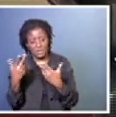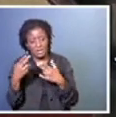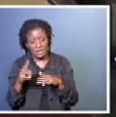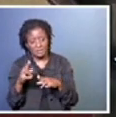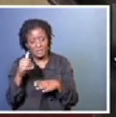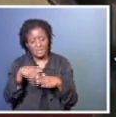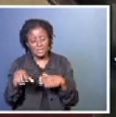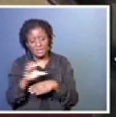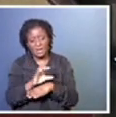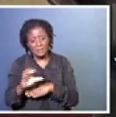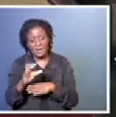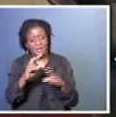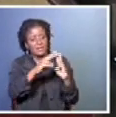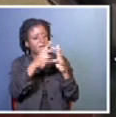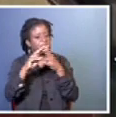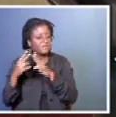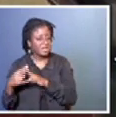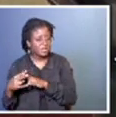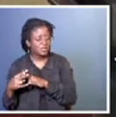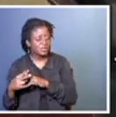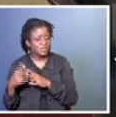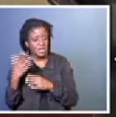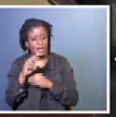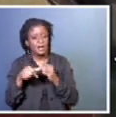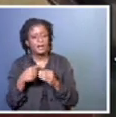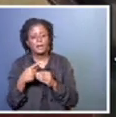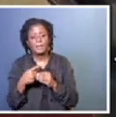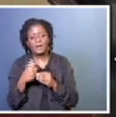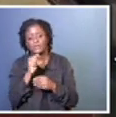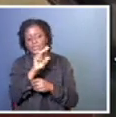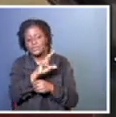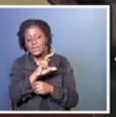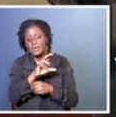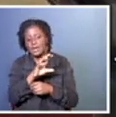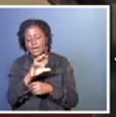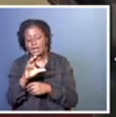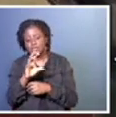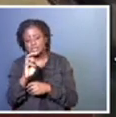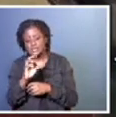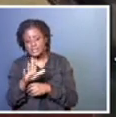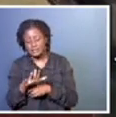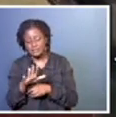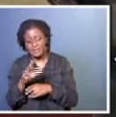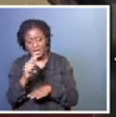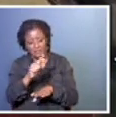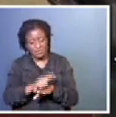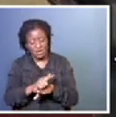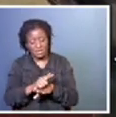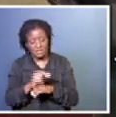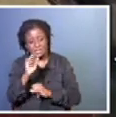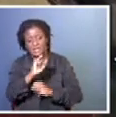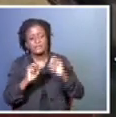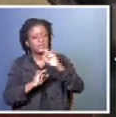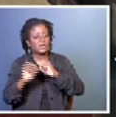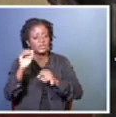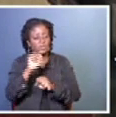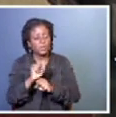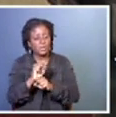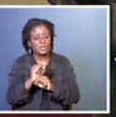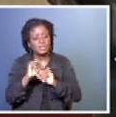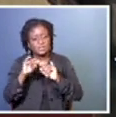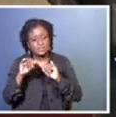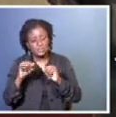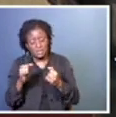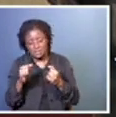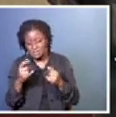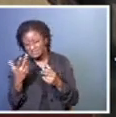in Carmichael Village. There are about 365 lots. The infrastructural work has just